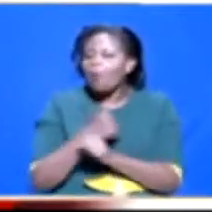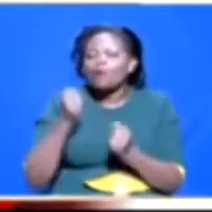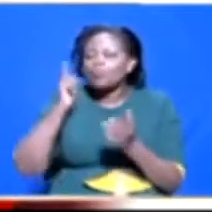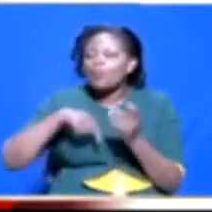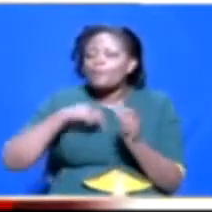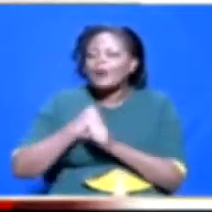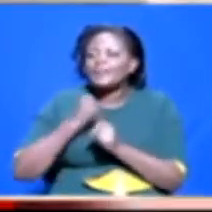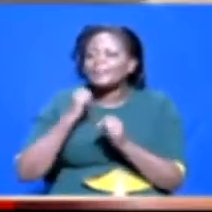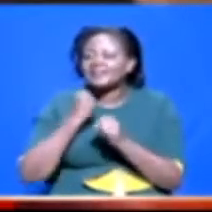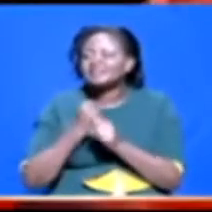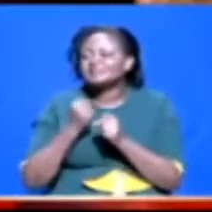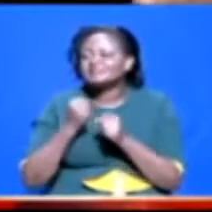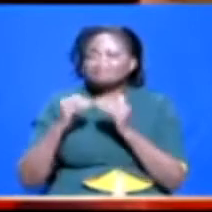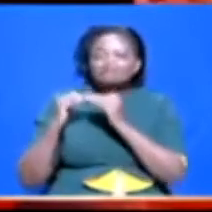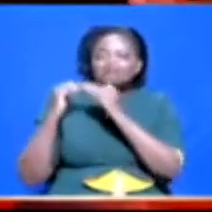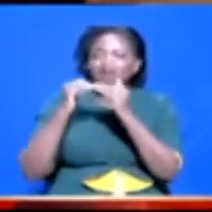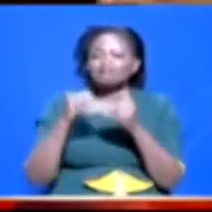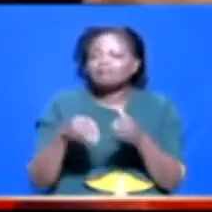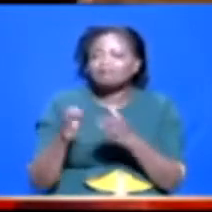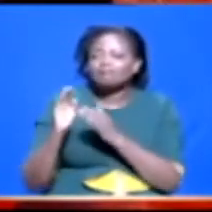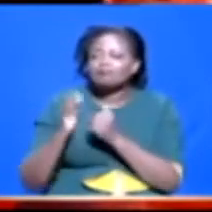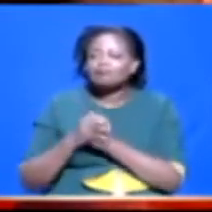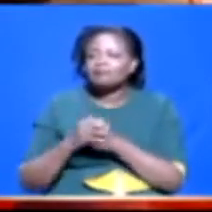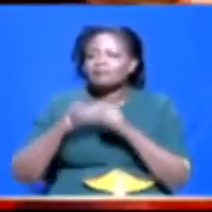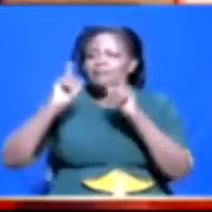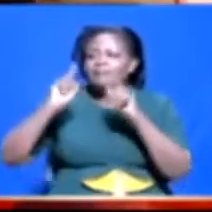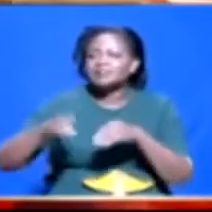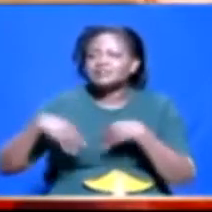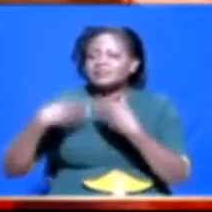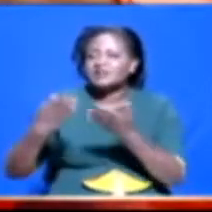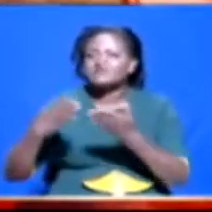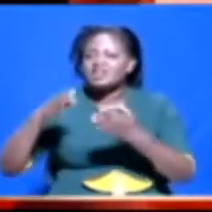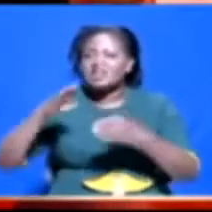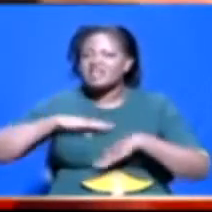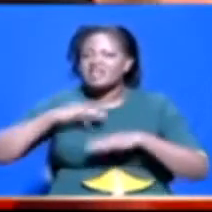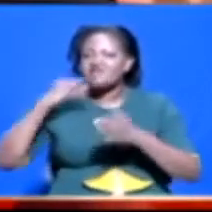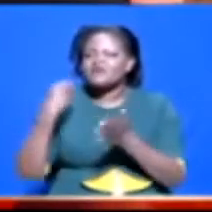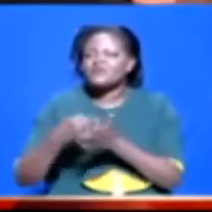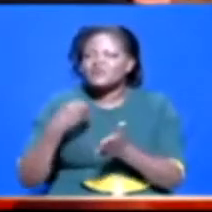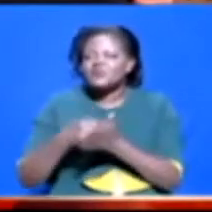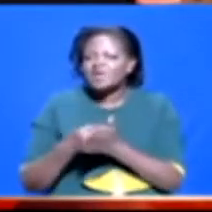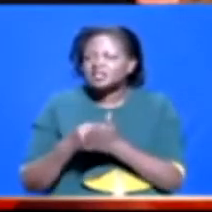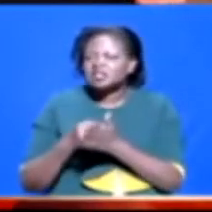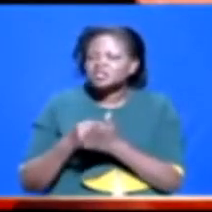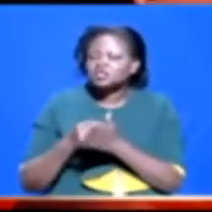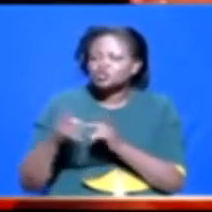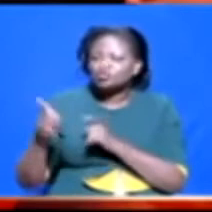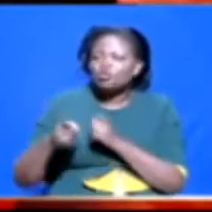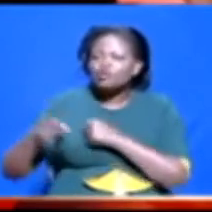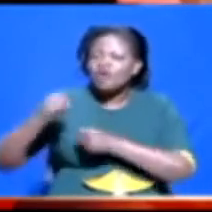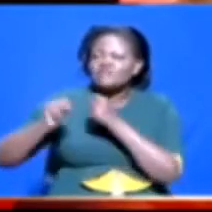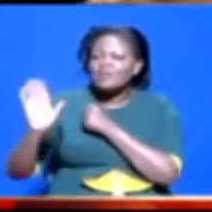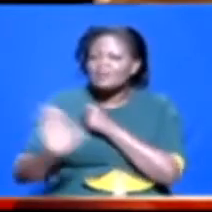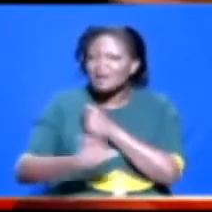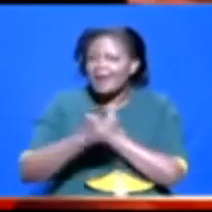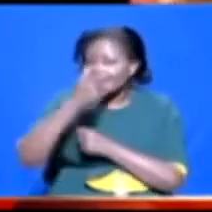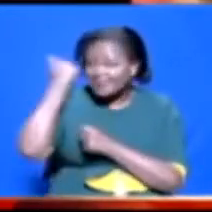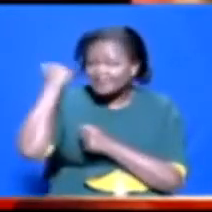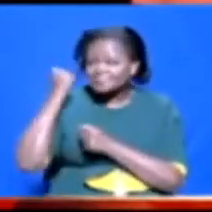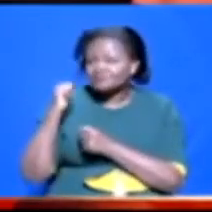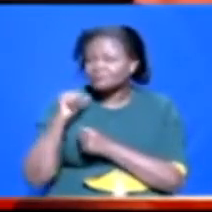a democratic manner, it needs to be given sufficient money to run its activities. Because if it is not